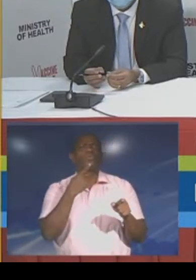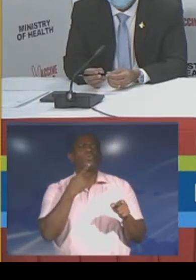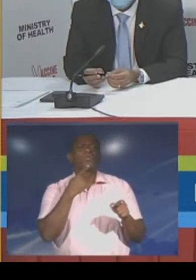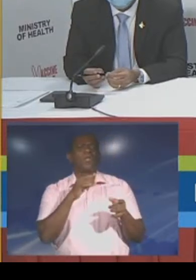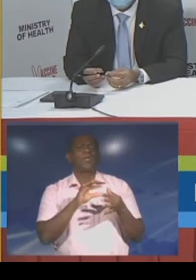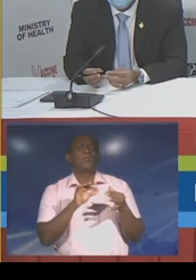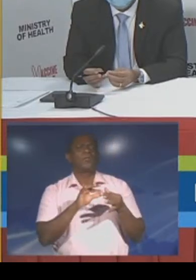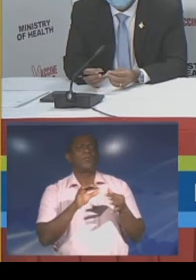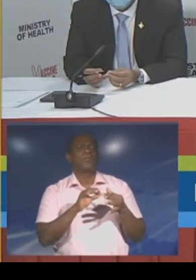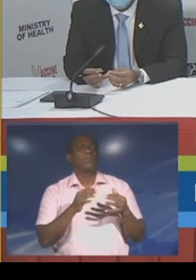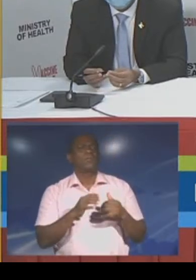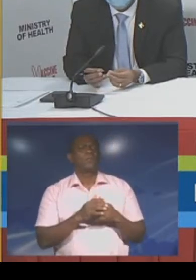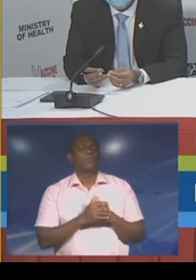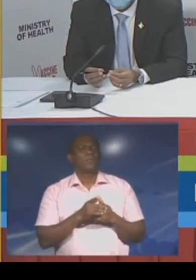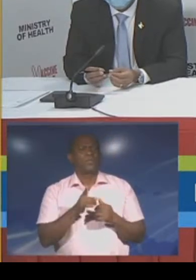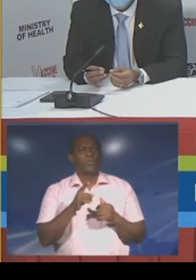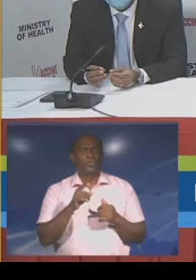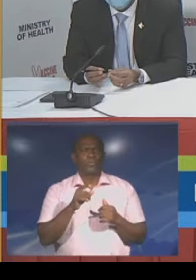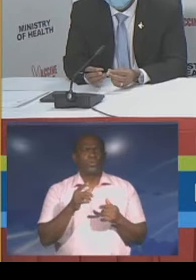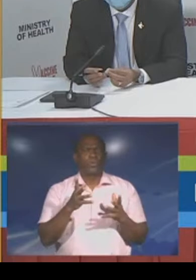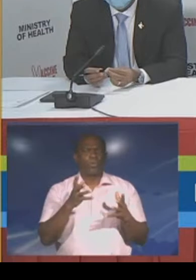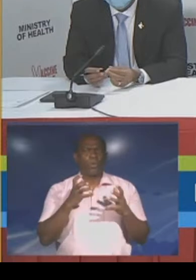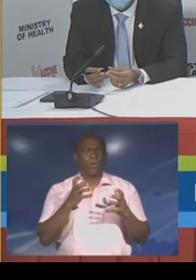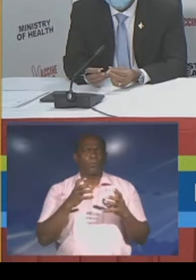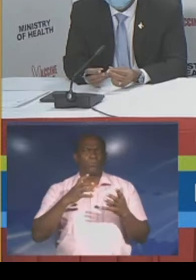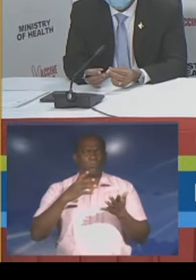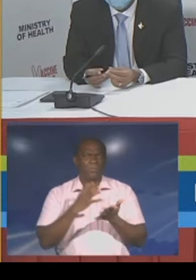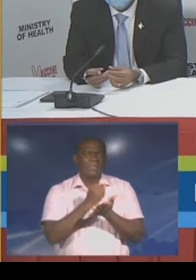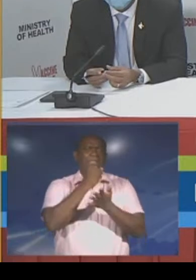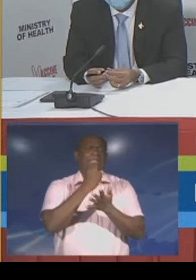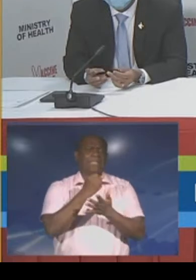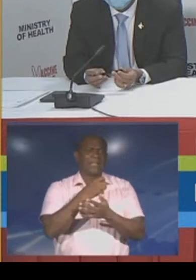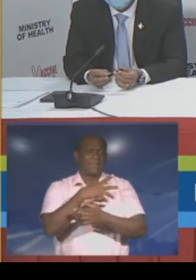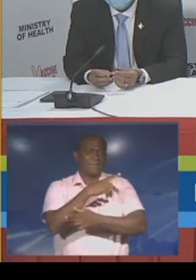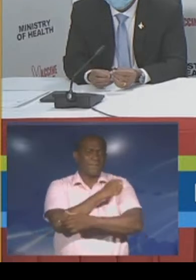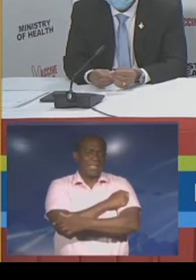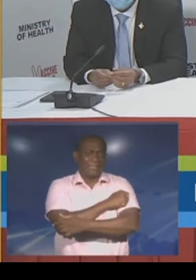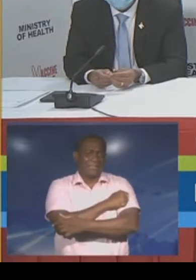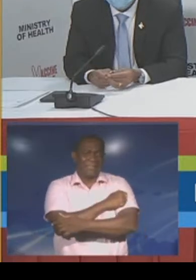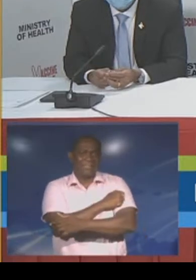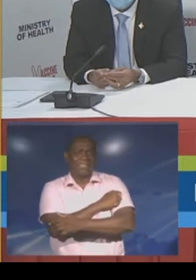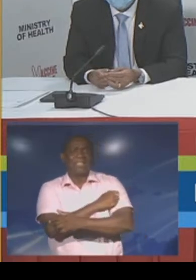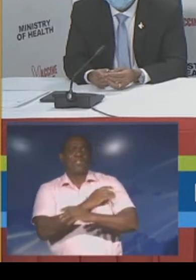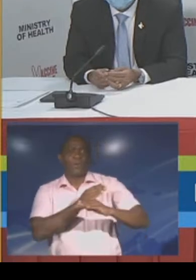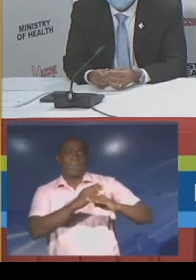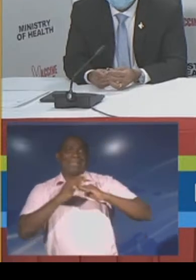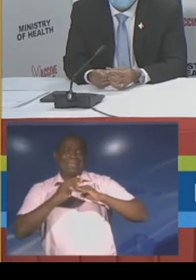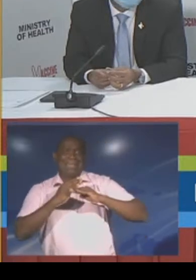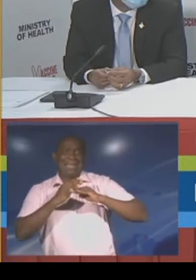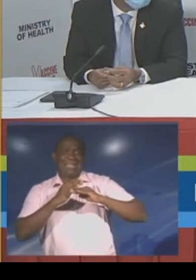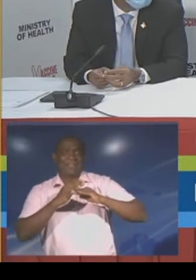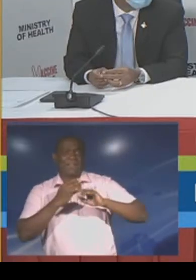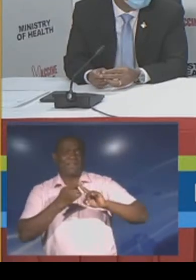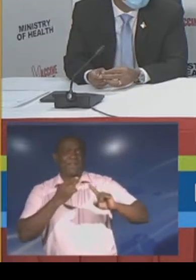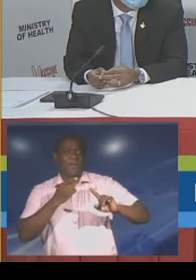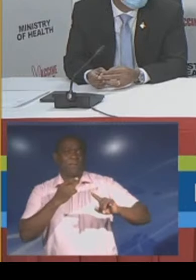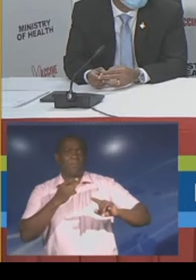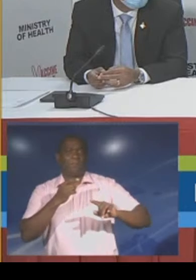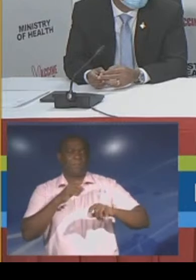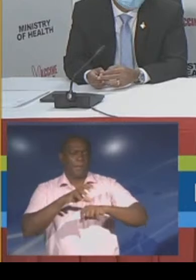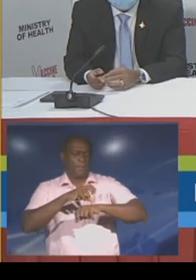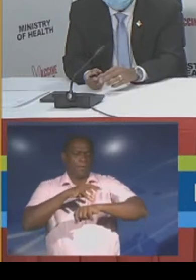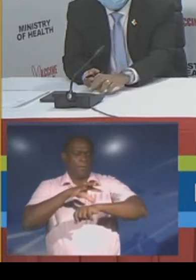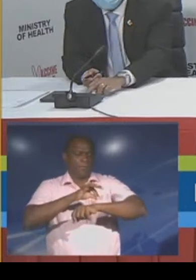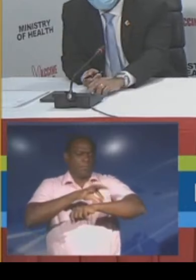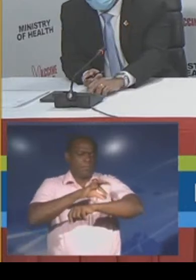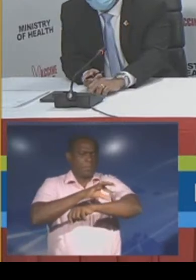to acquire vaccines against monkeypox through PAHO. How is that process going?